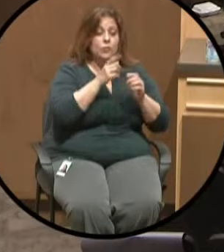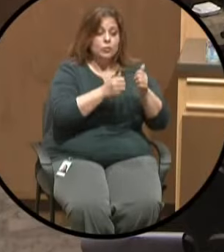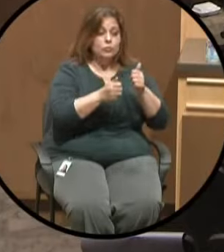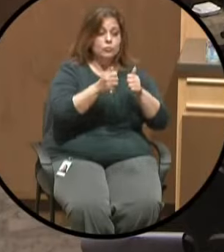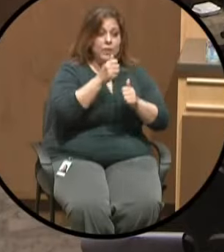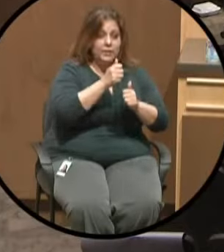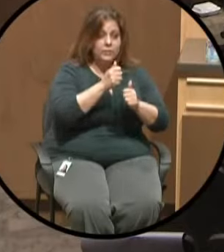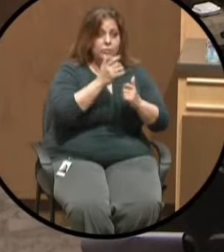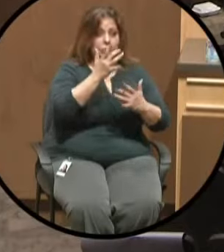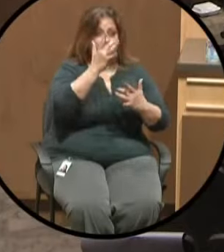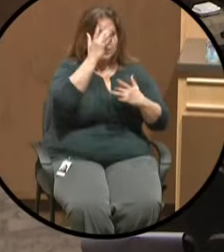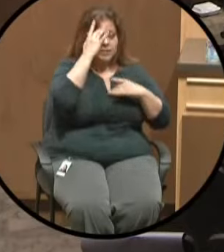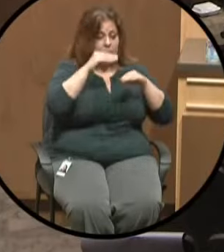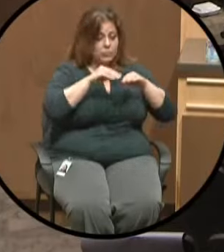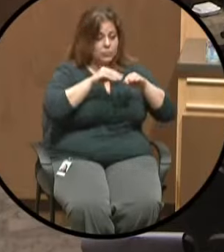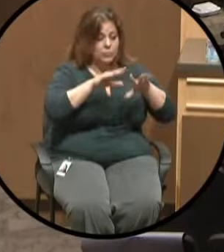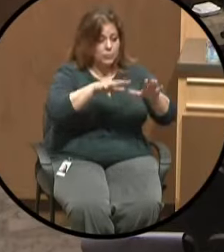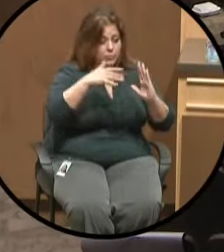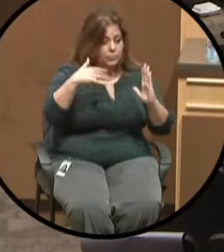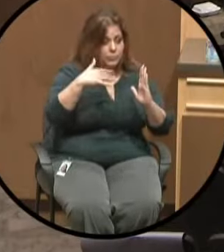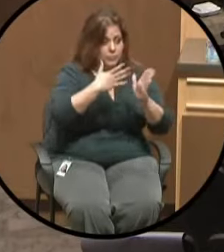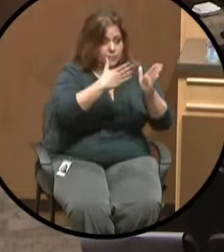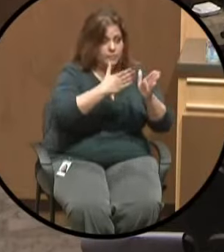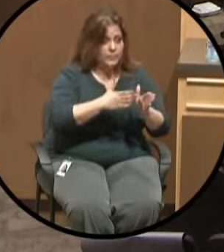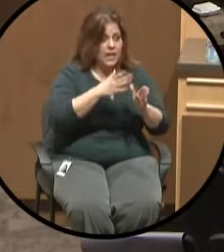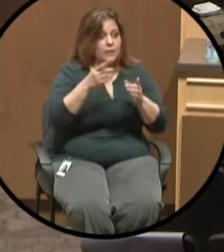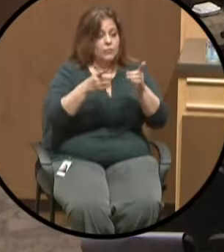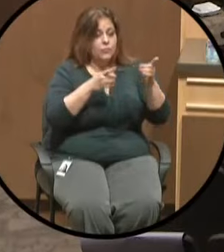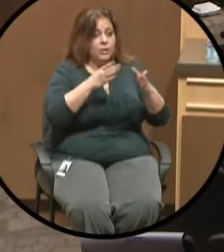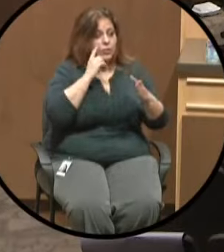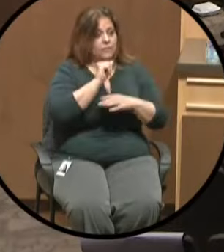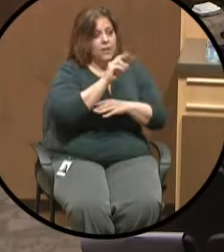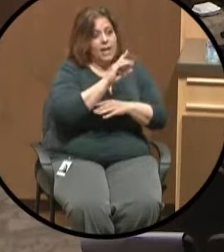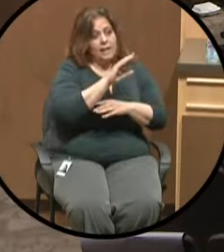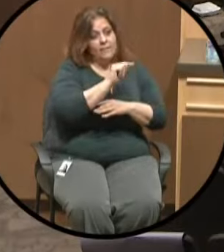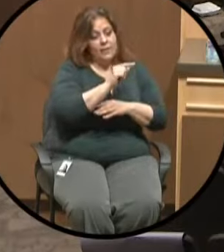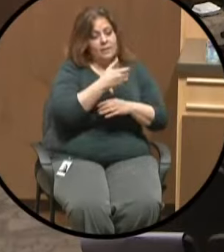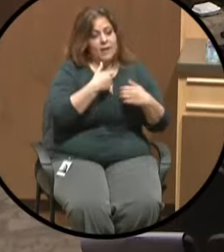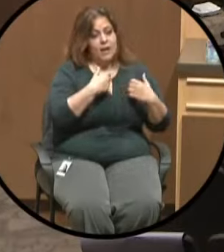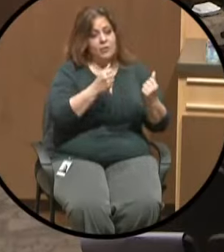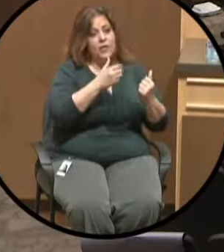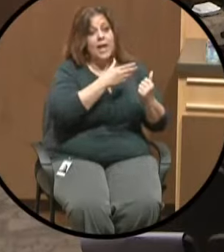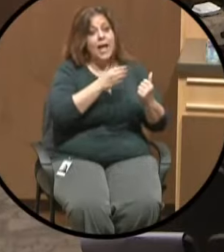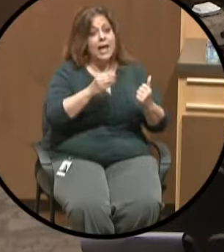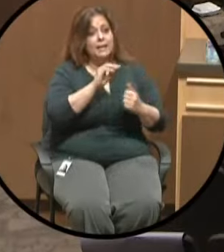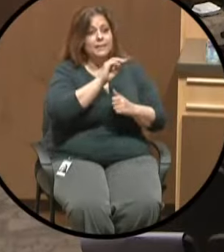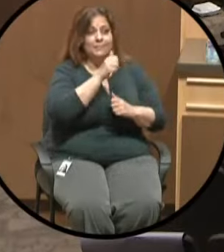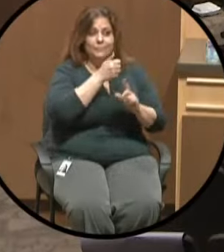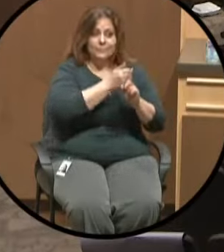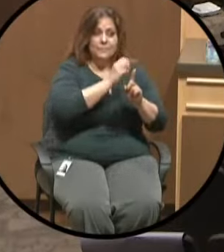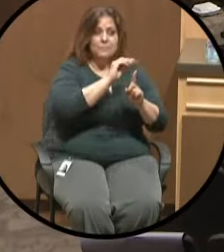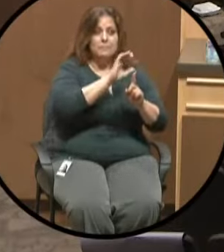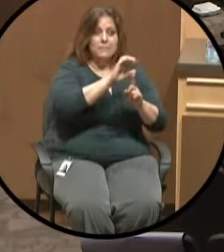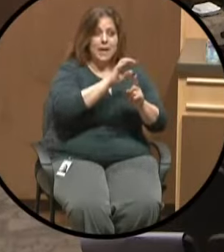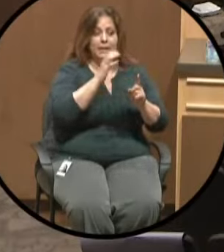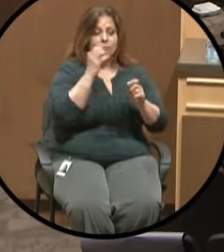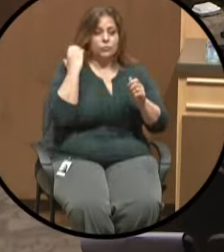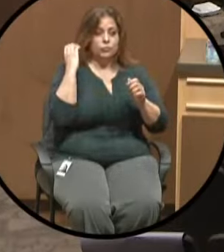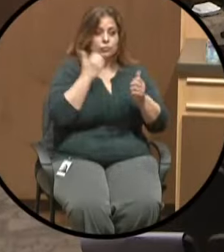and infection prevention at Advent Health, and the MAC chair. And Dr.